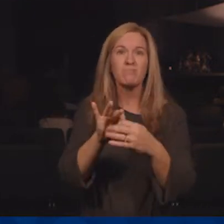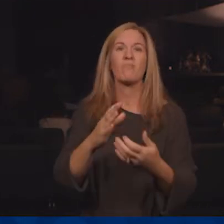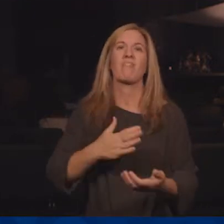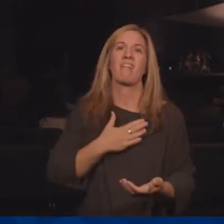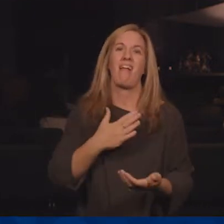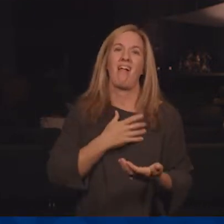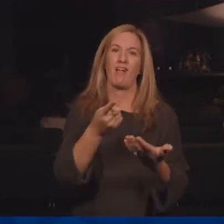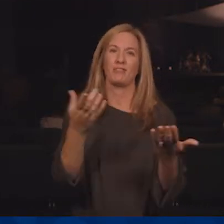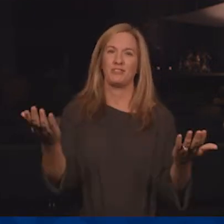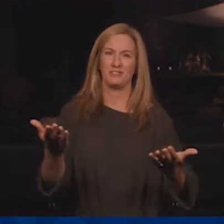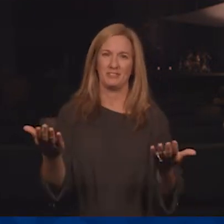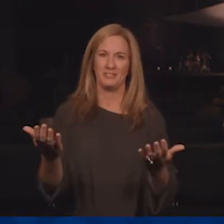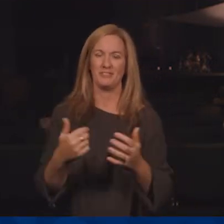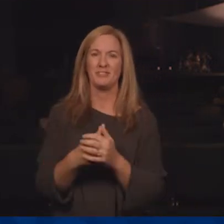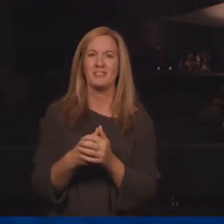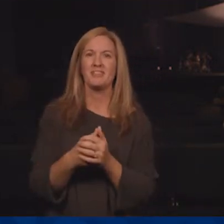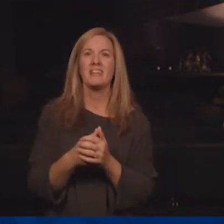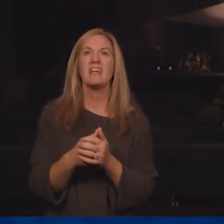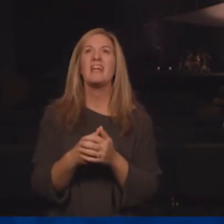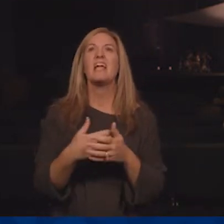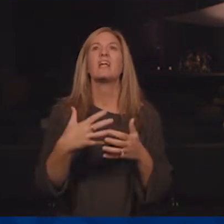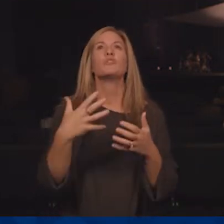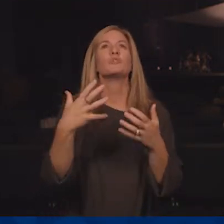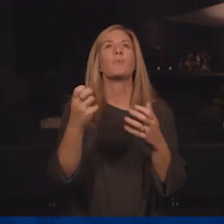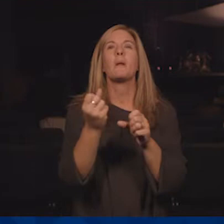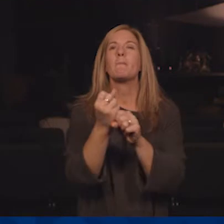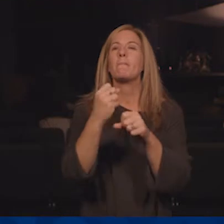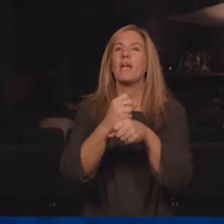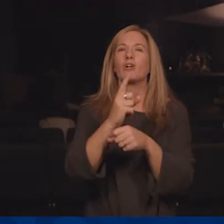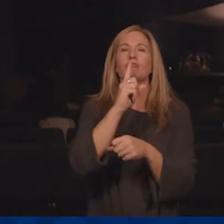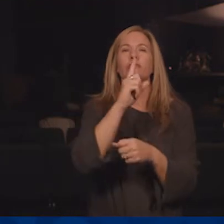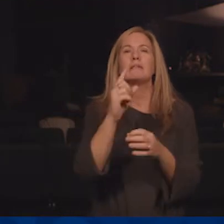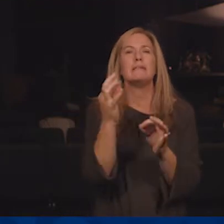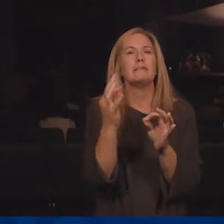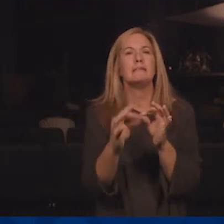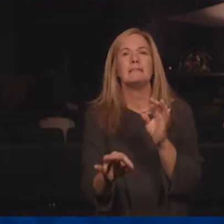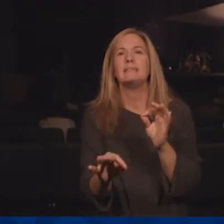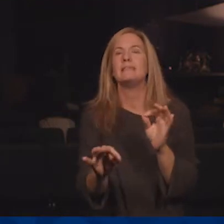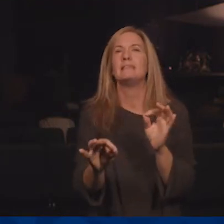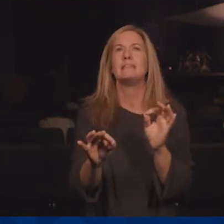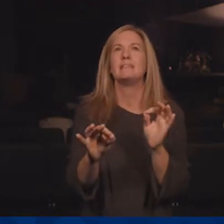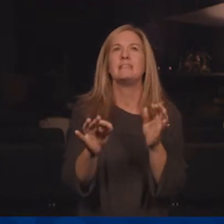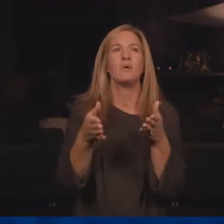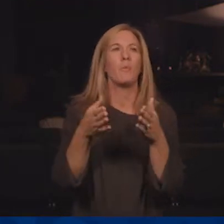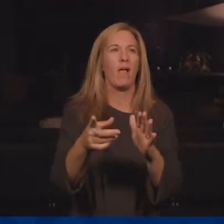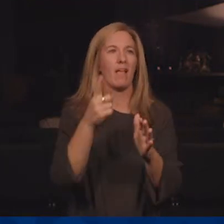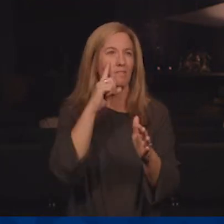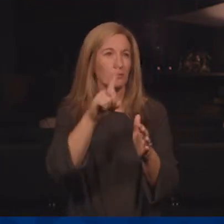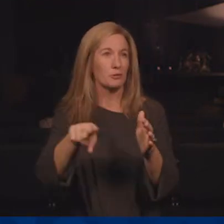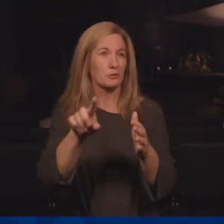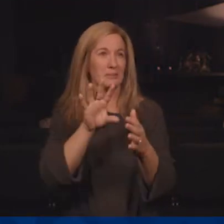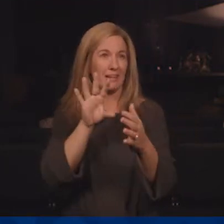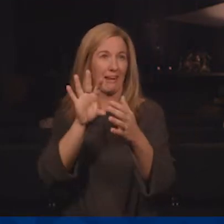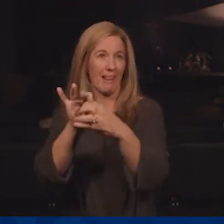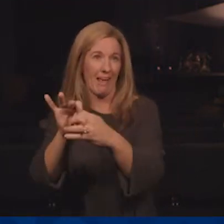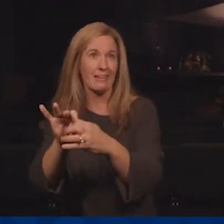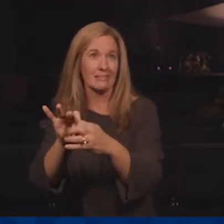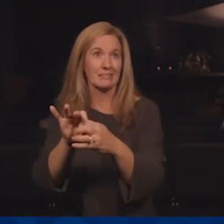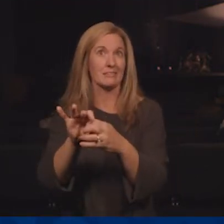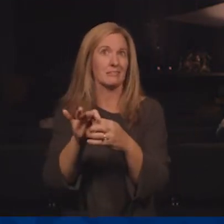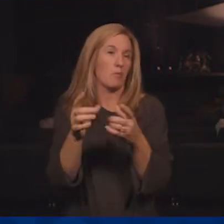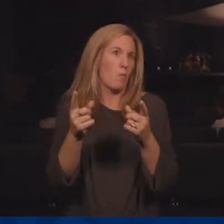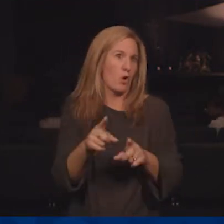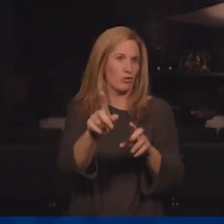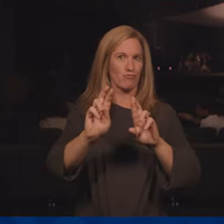have you. And I want to make a really easy little on-ramp for you once you're ready to take a step of connection around